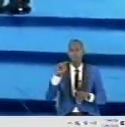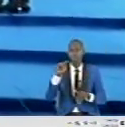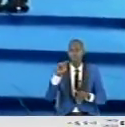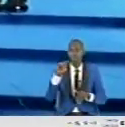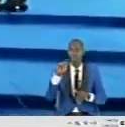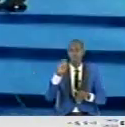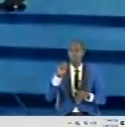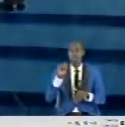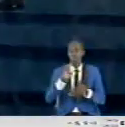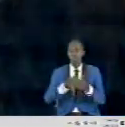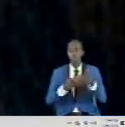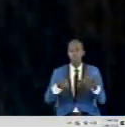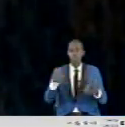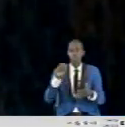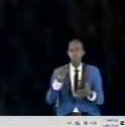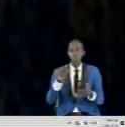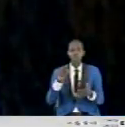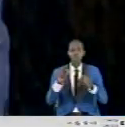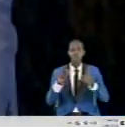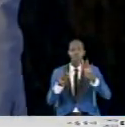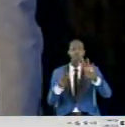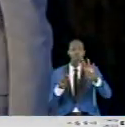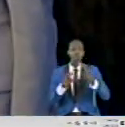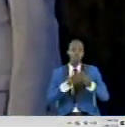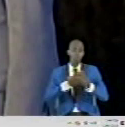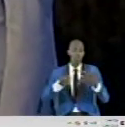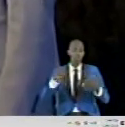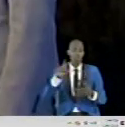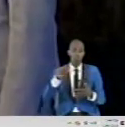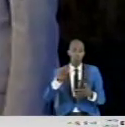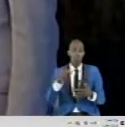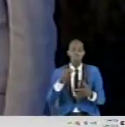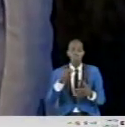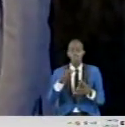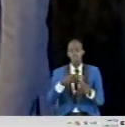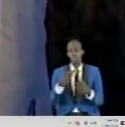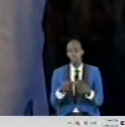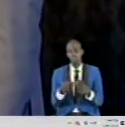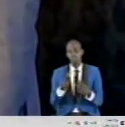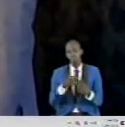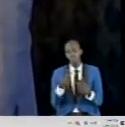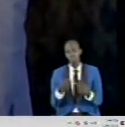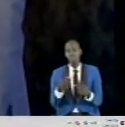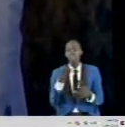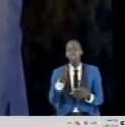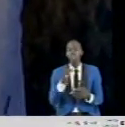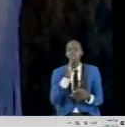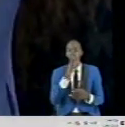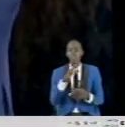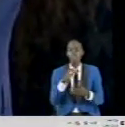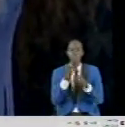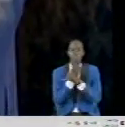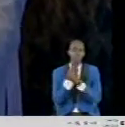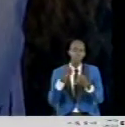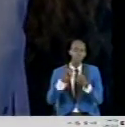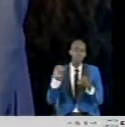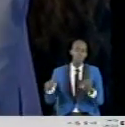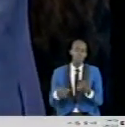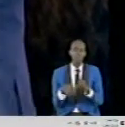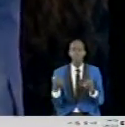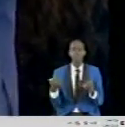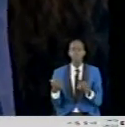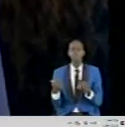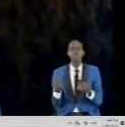salvation in any order for there is none other name under Heaven giving among